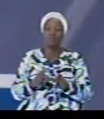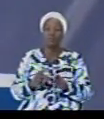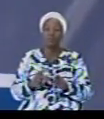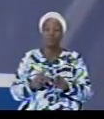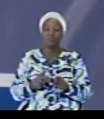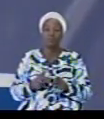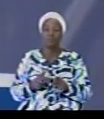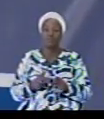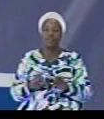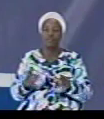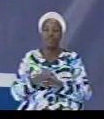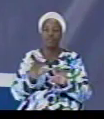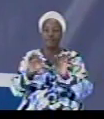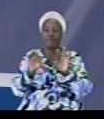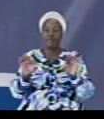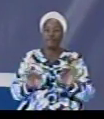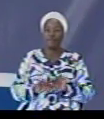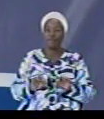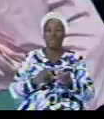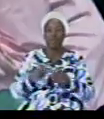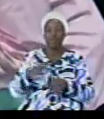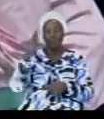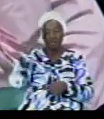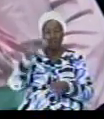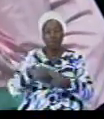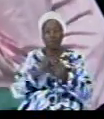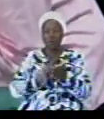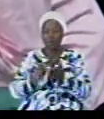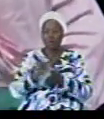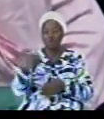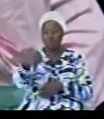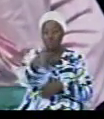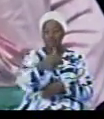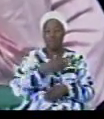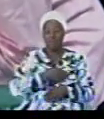And if you know how to write yourself, write clearly.